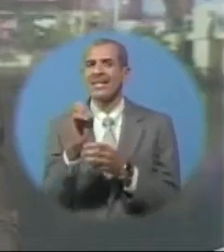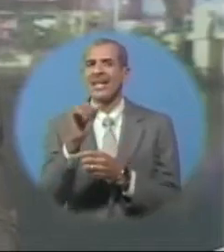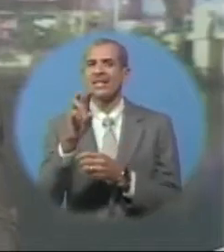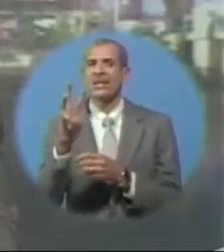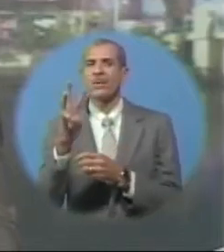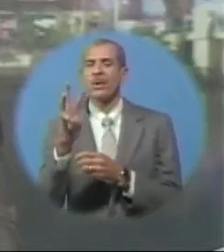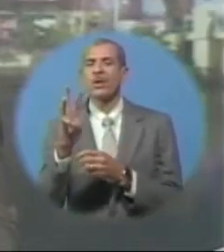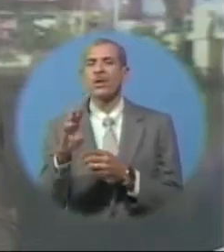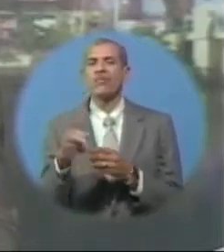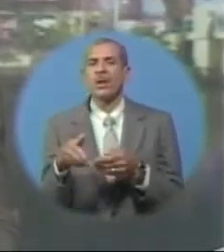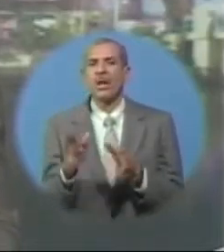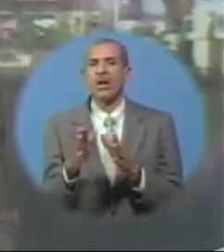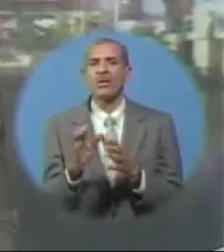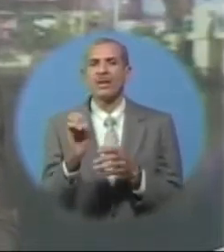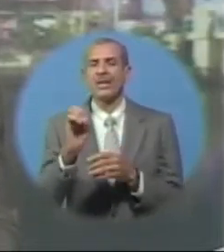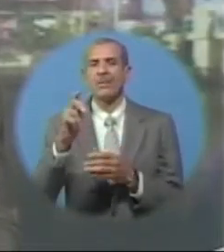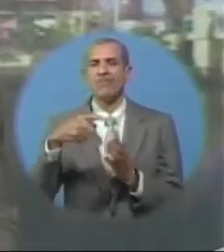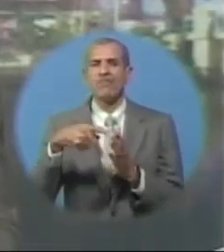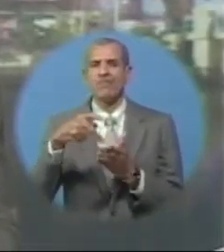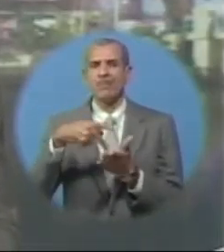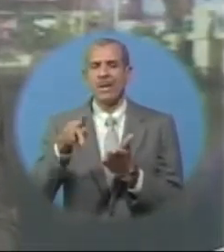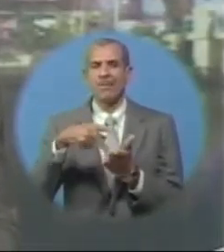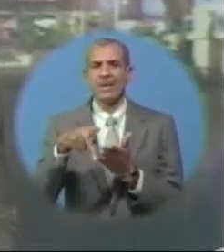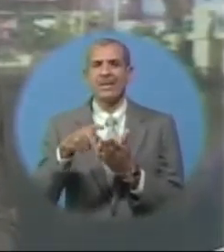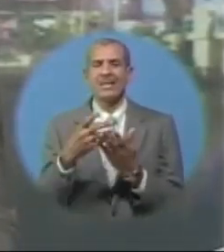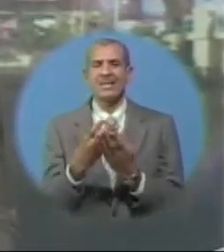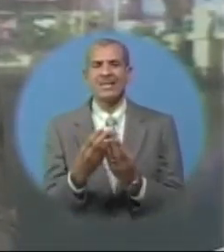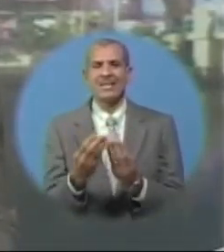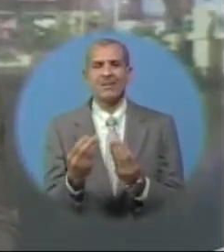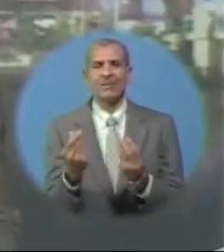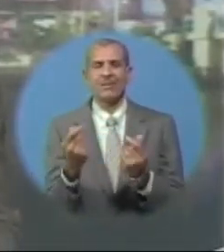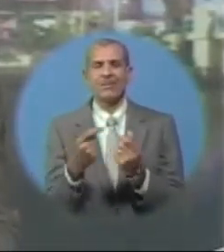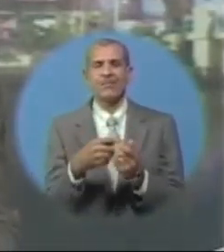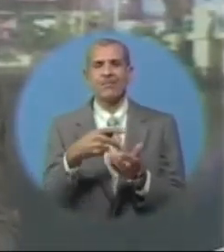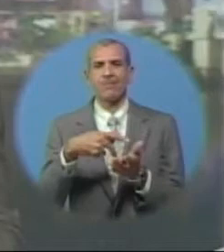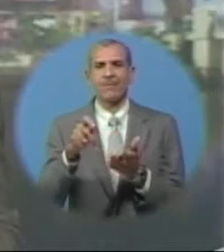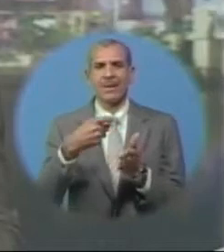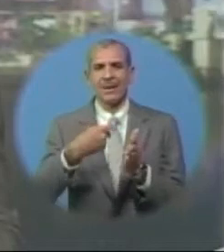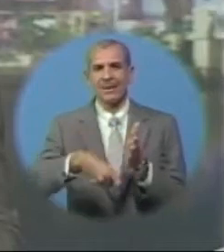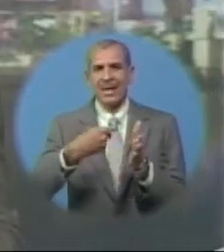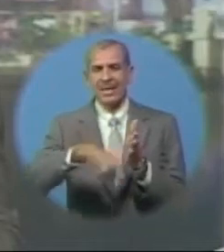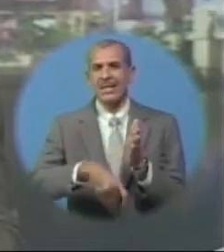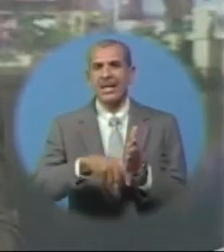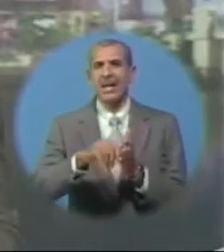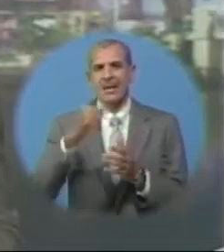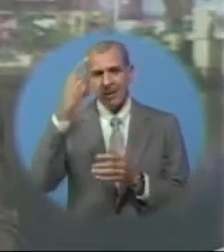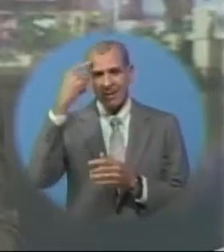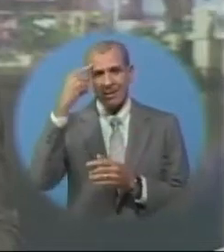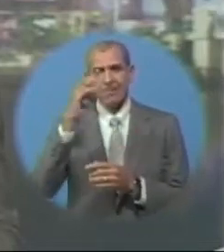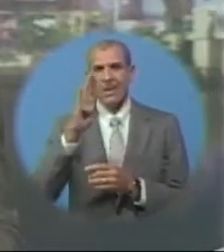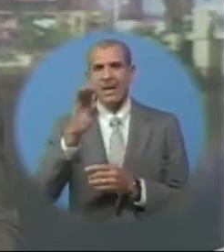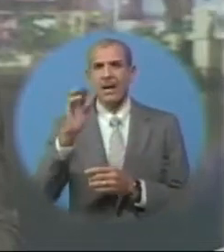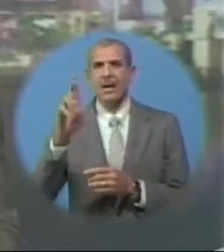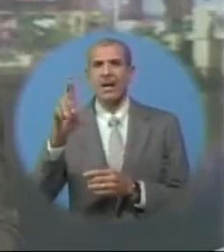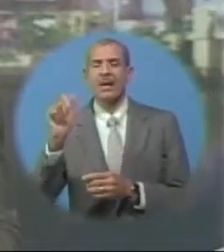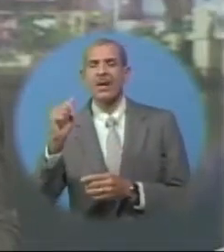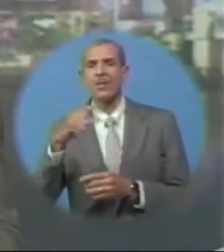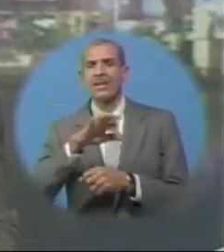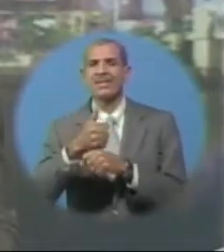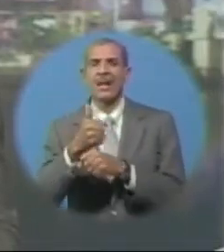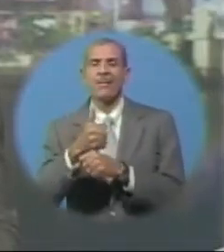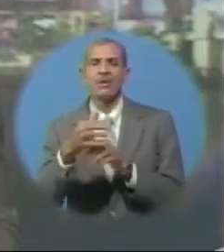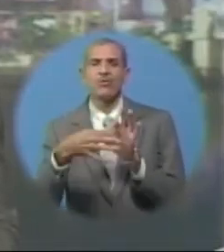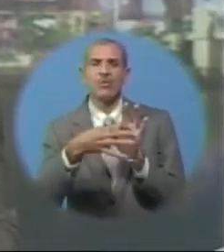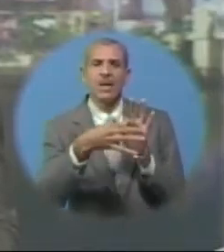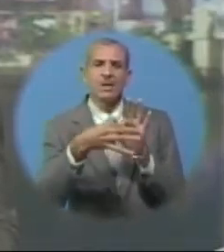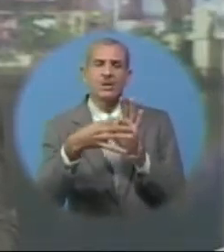ESW to facilitate e-payment methods to settle duties and taxes. He thinks the Barbados Revenue Authority should establish the relationships